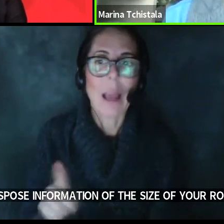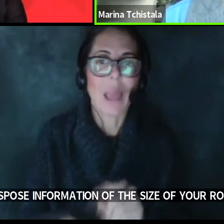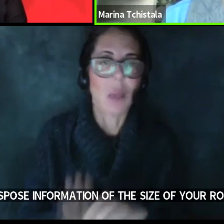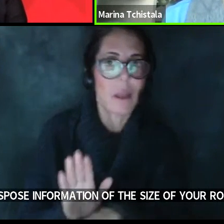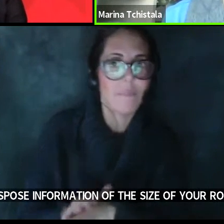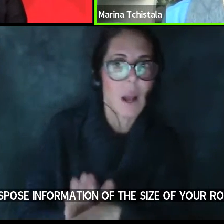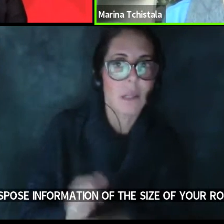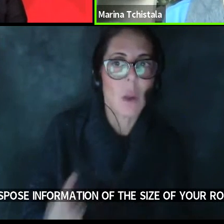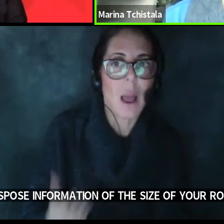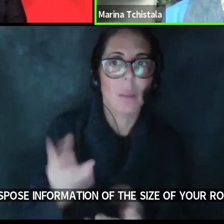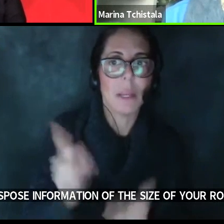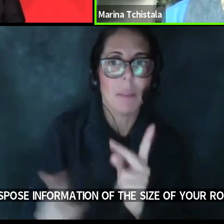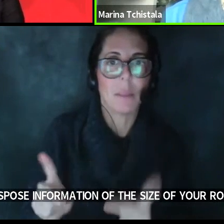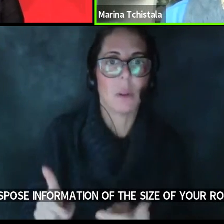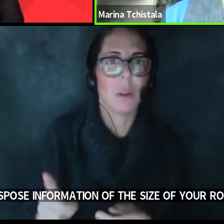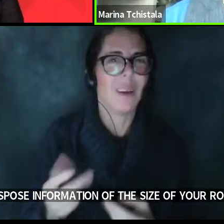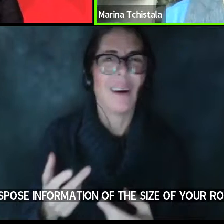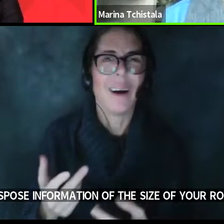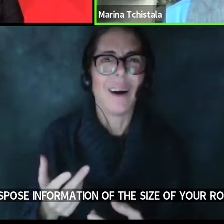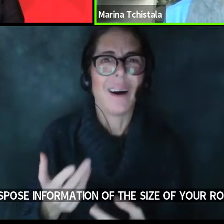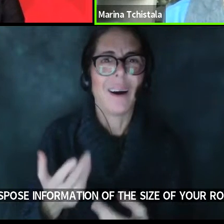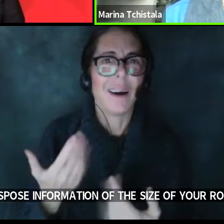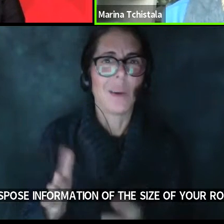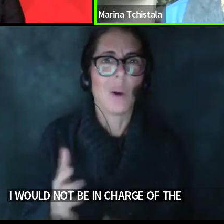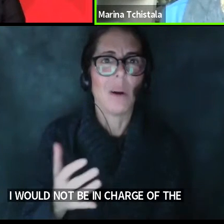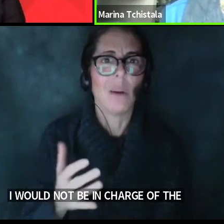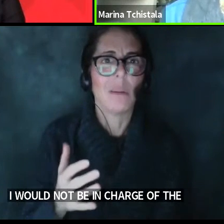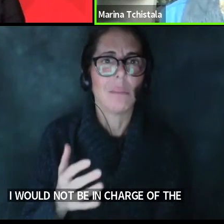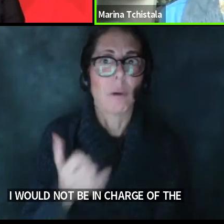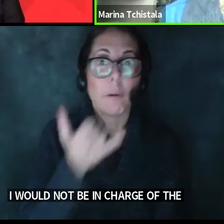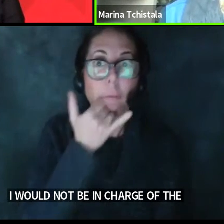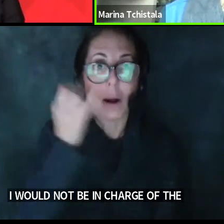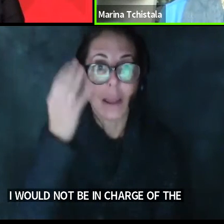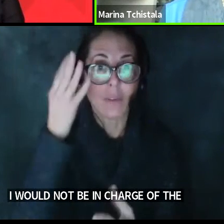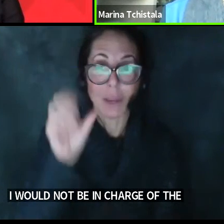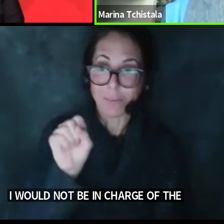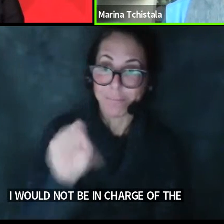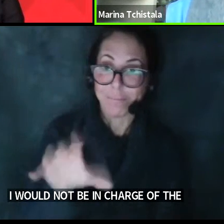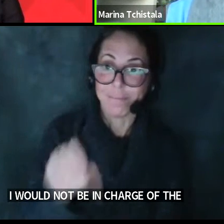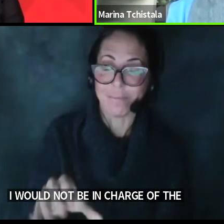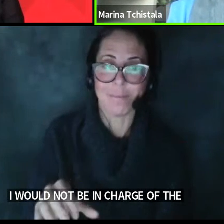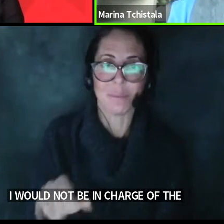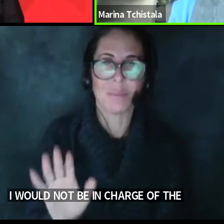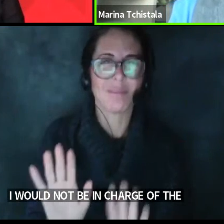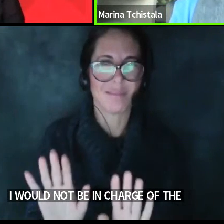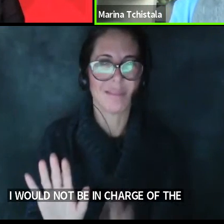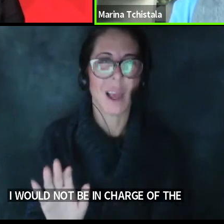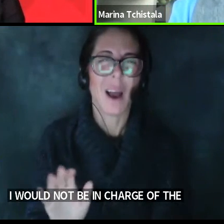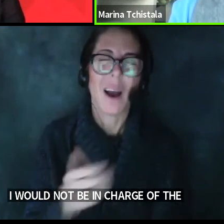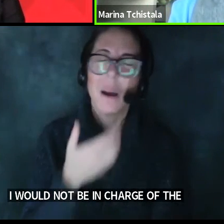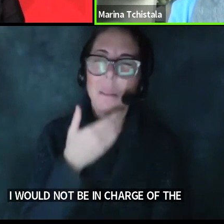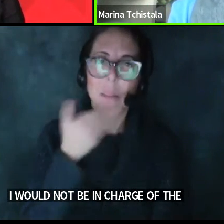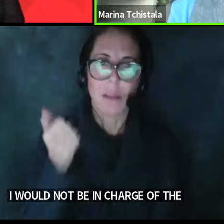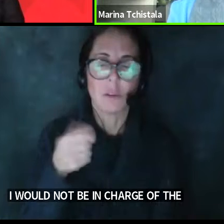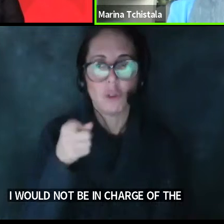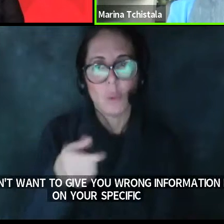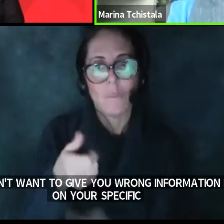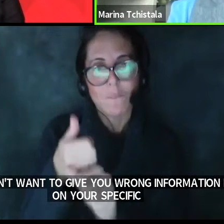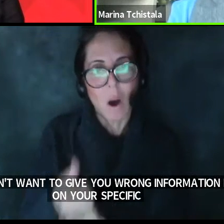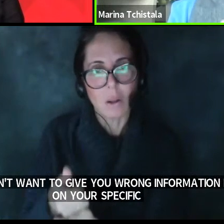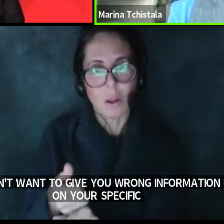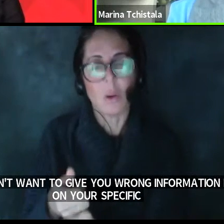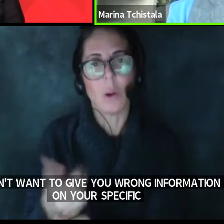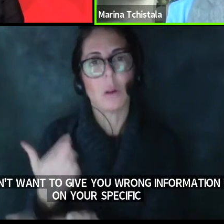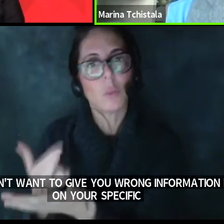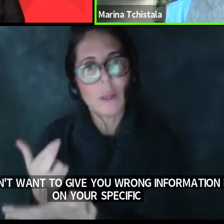I don't want to give you wrong information based on your specific circumstances. So I would refer you to follow the guidance or